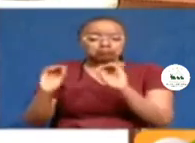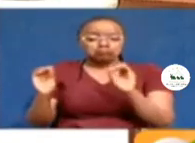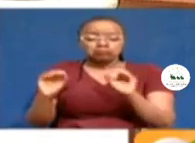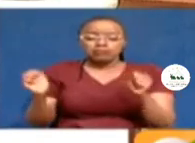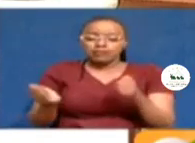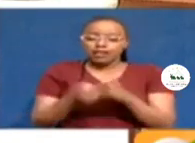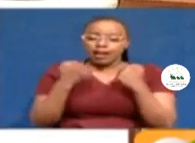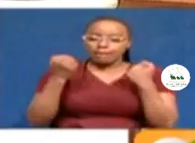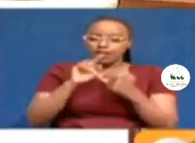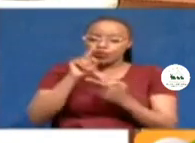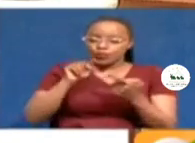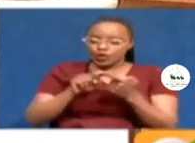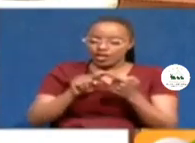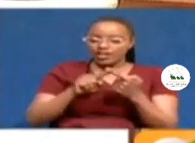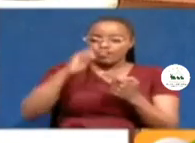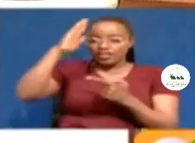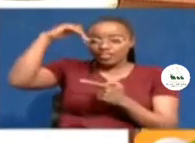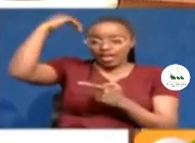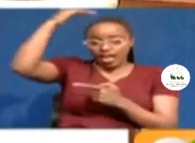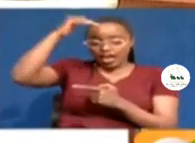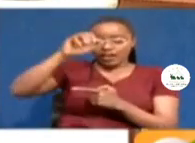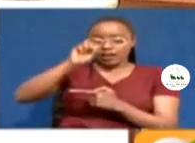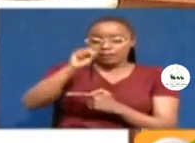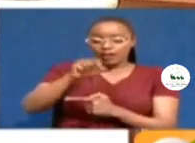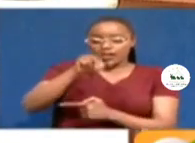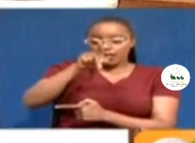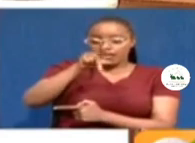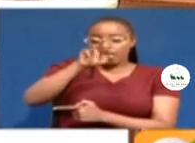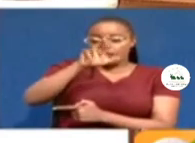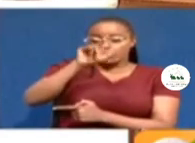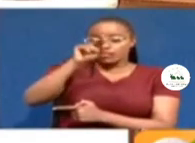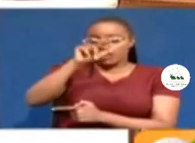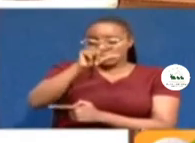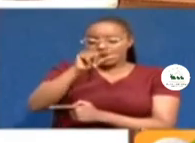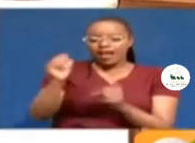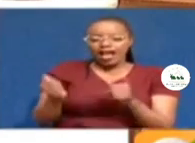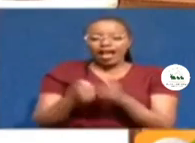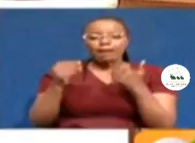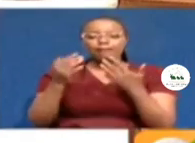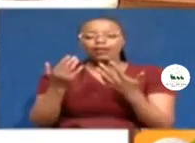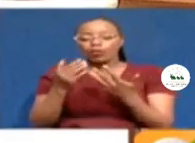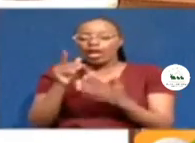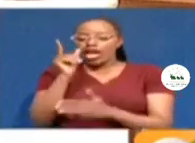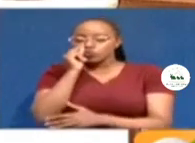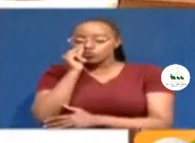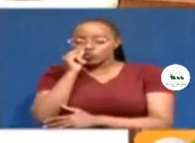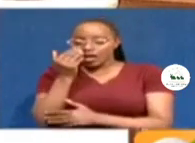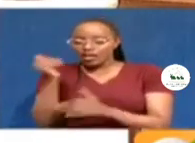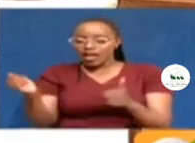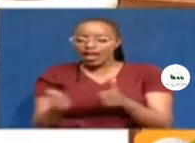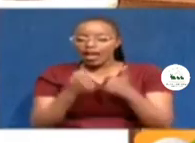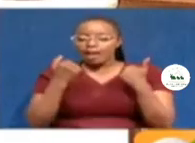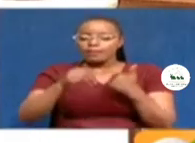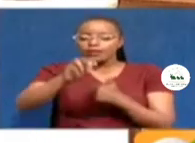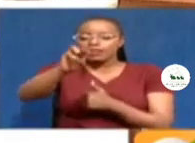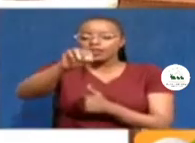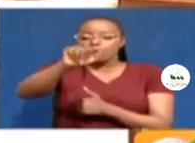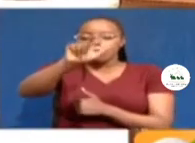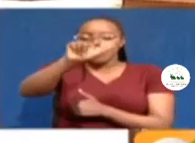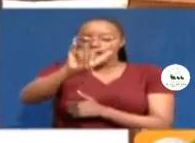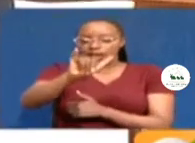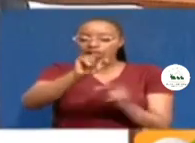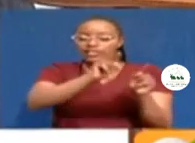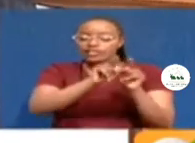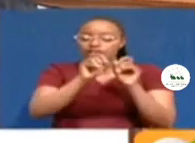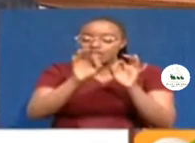It happened during the Arab Spring. It happened in Sudan, it happened in Mali,